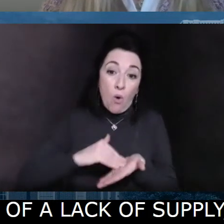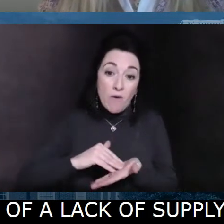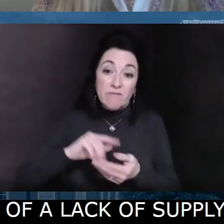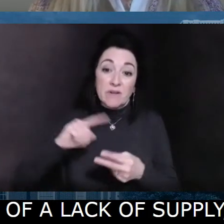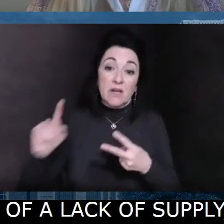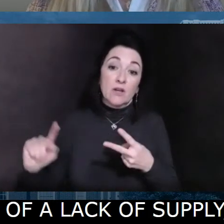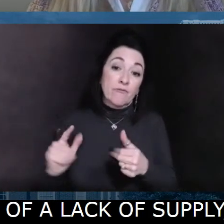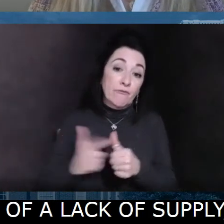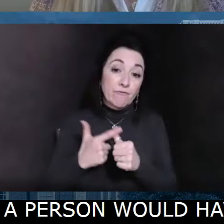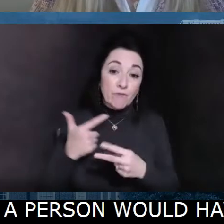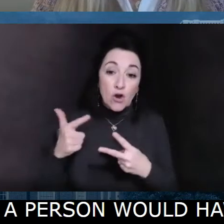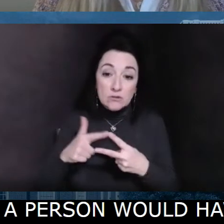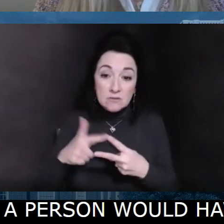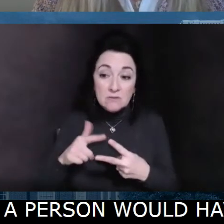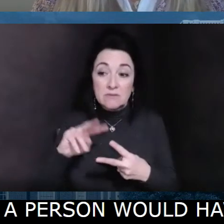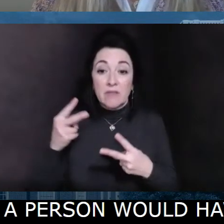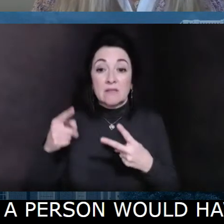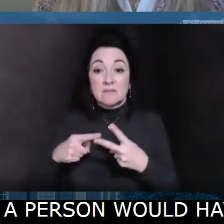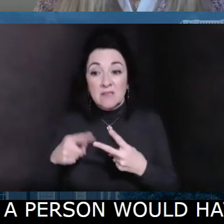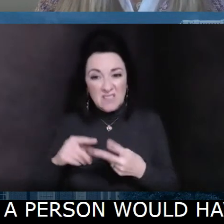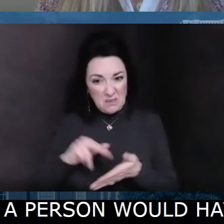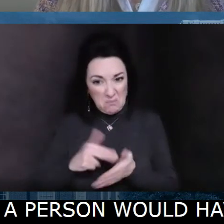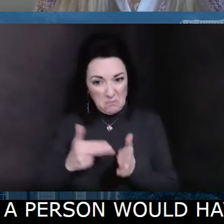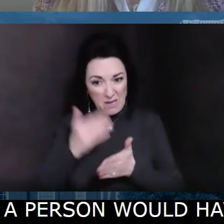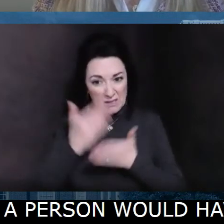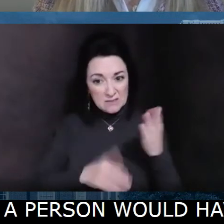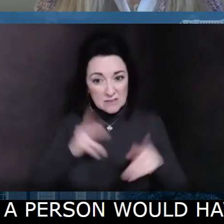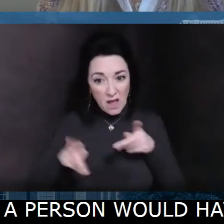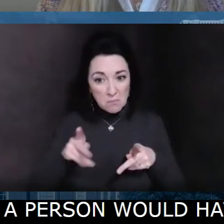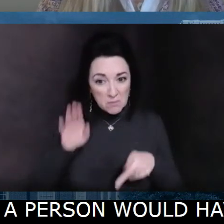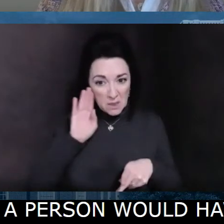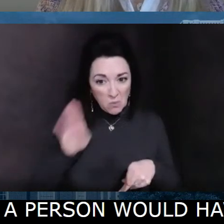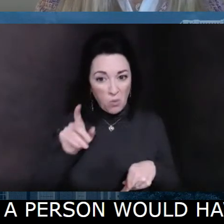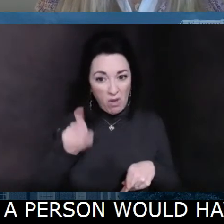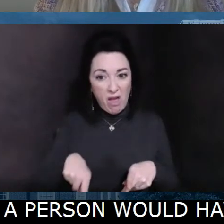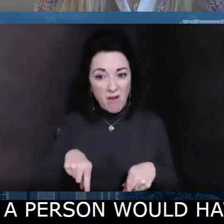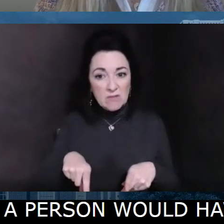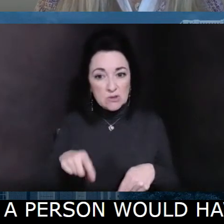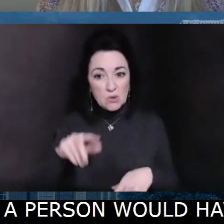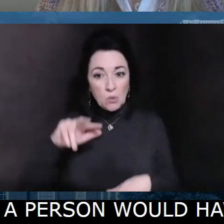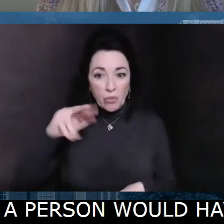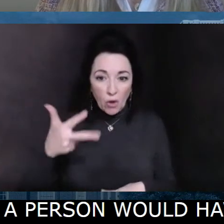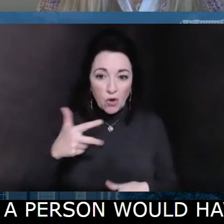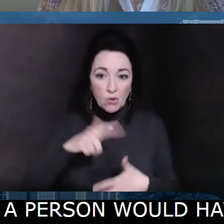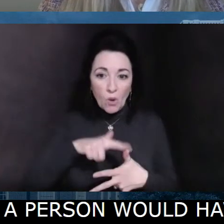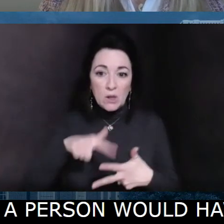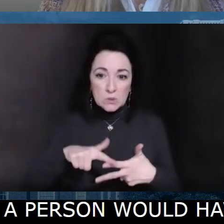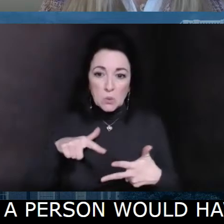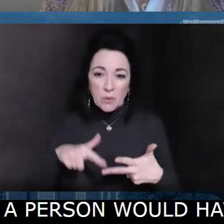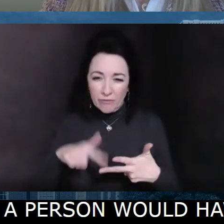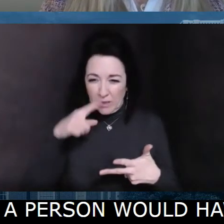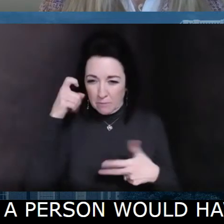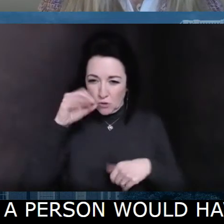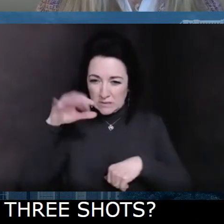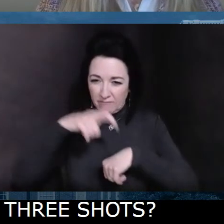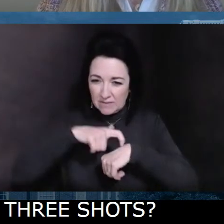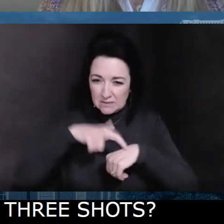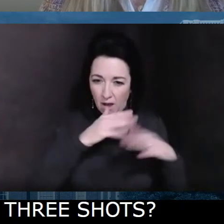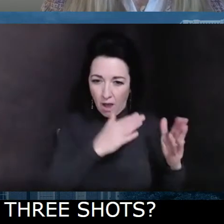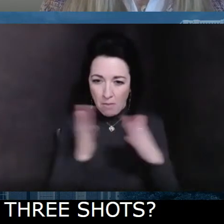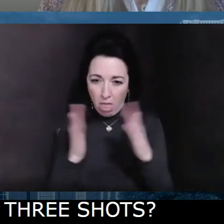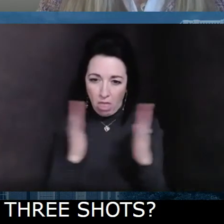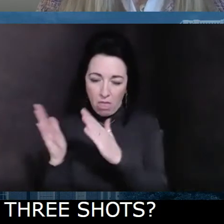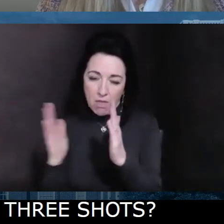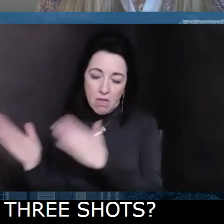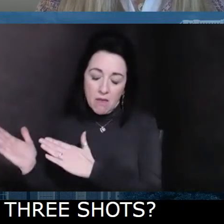So the manufacturers don't put any cap on it right now. All these things are being looked at. What's the best